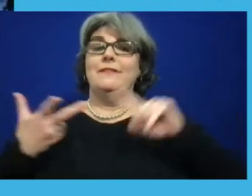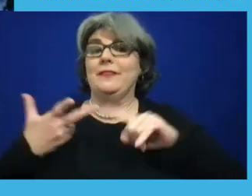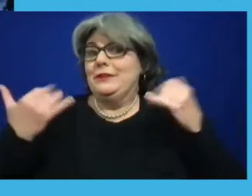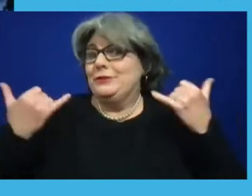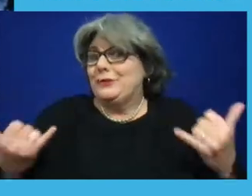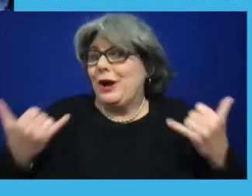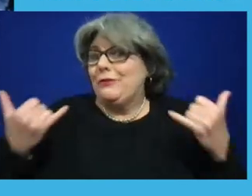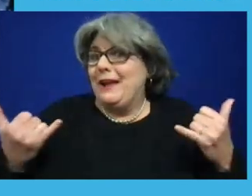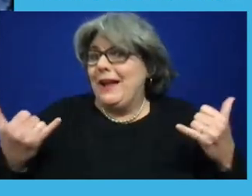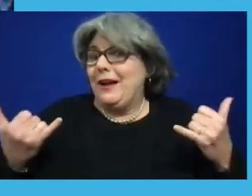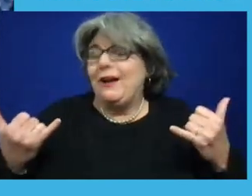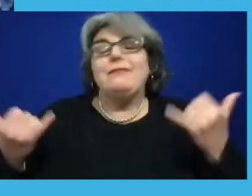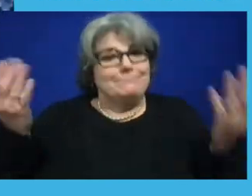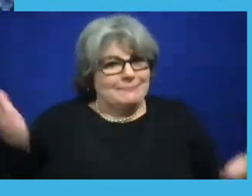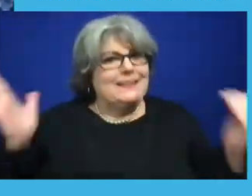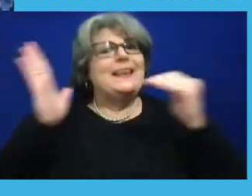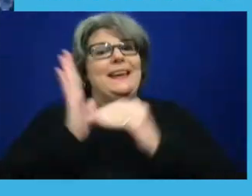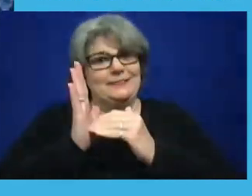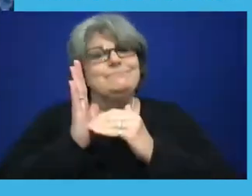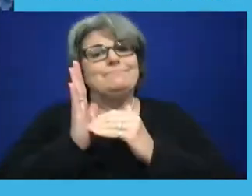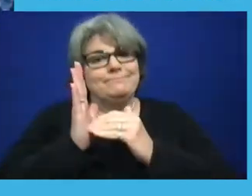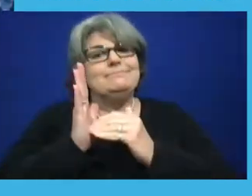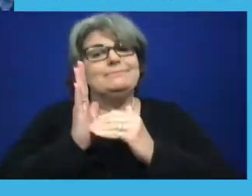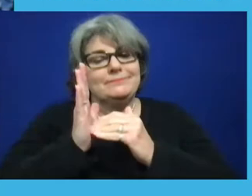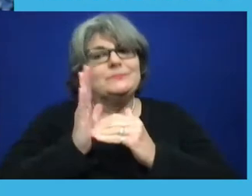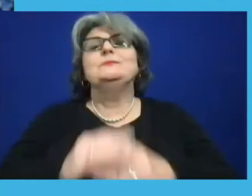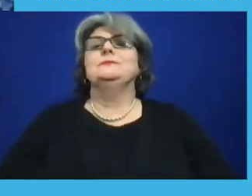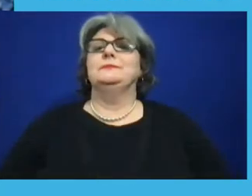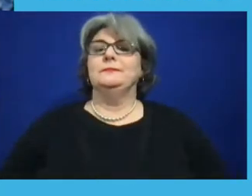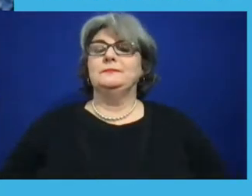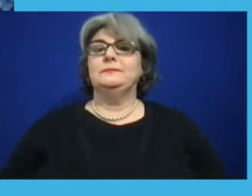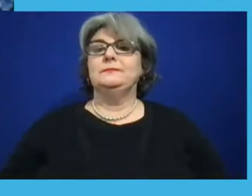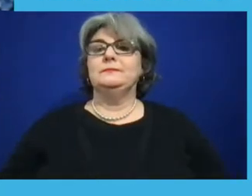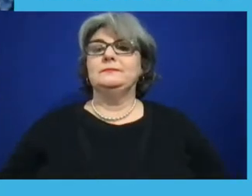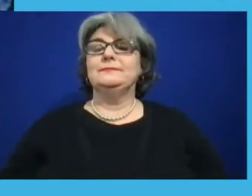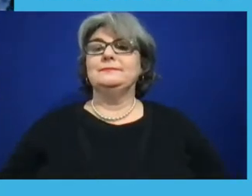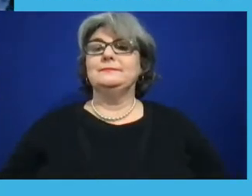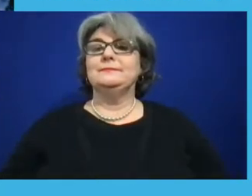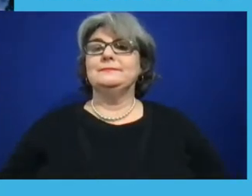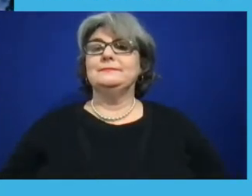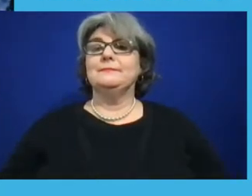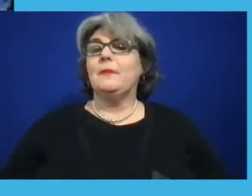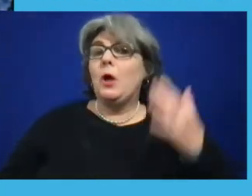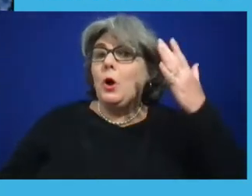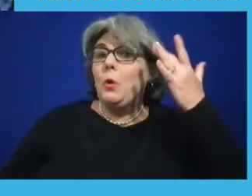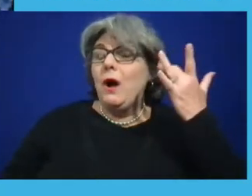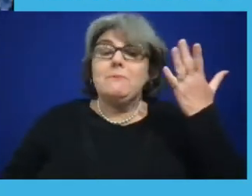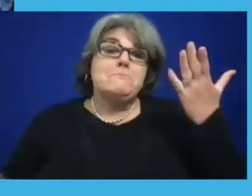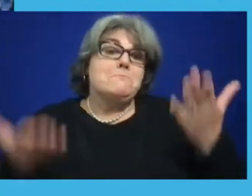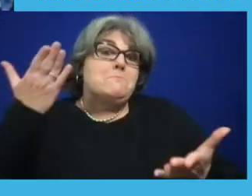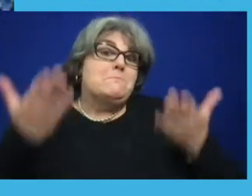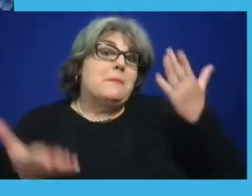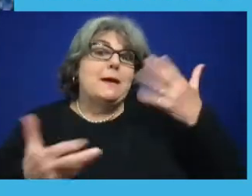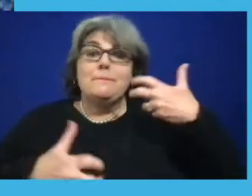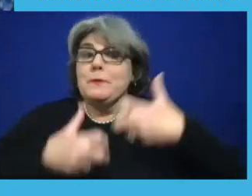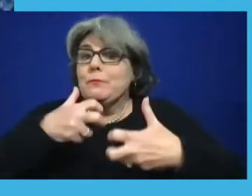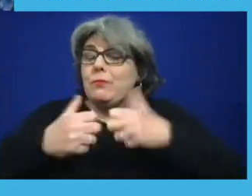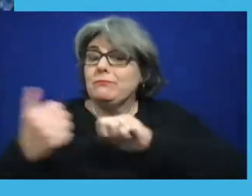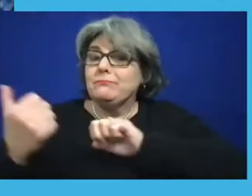along with John Ossoff. And so now you need to do it again.